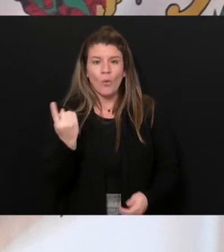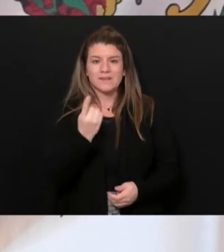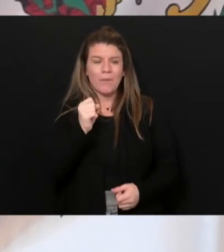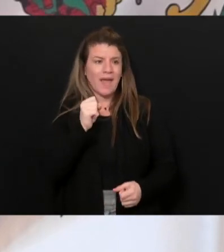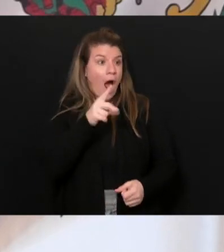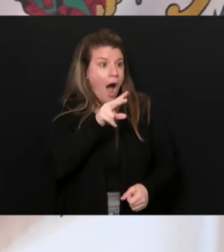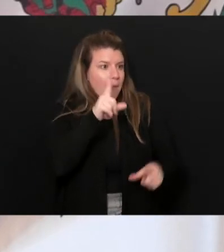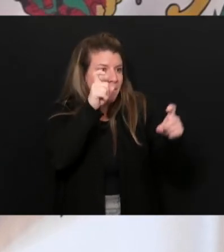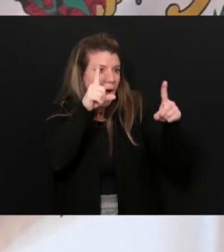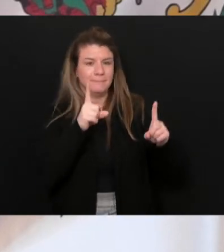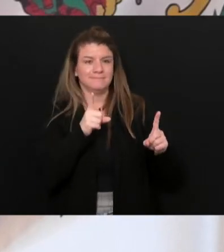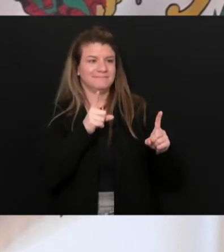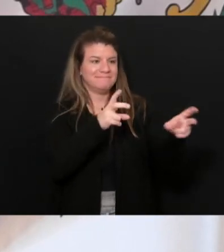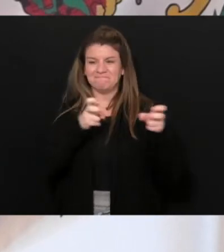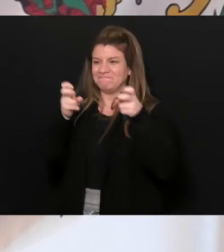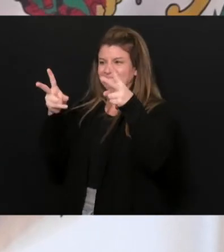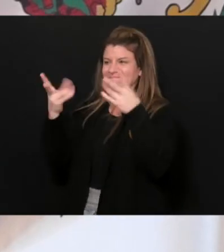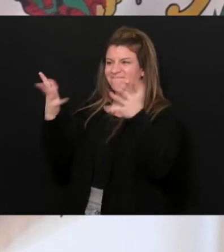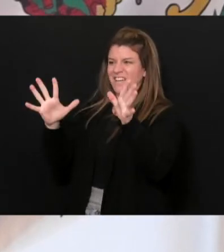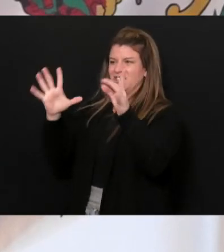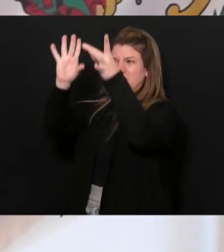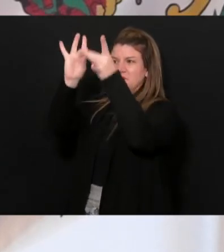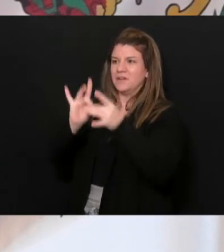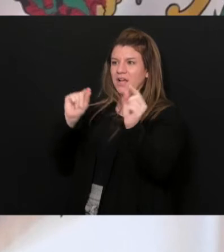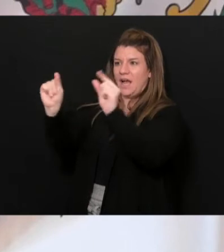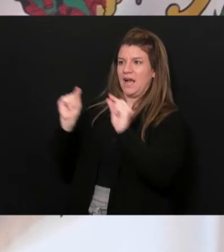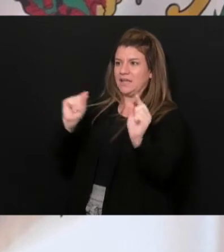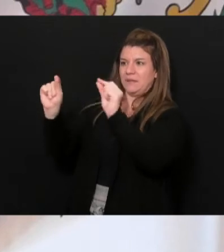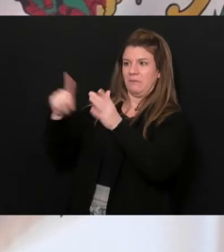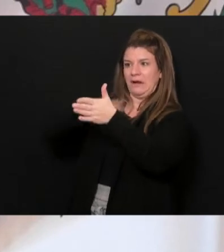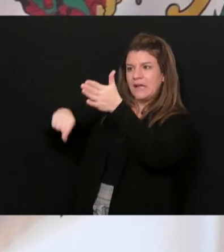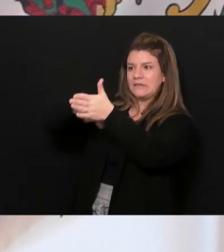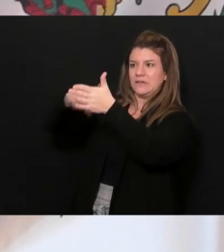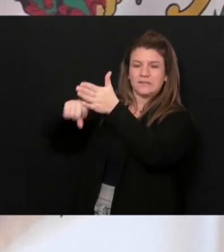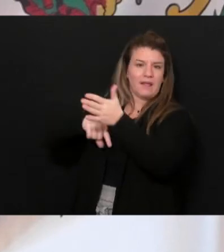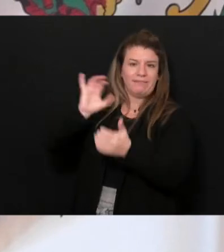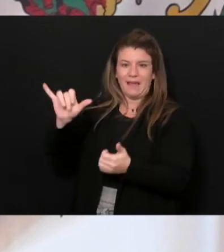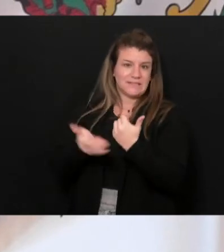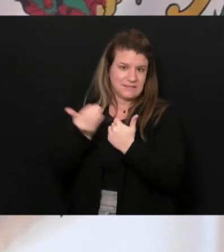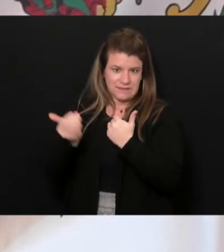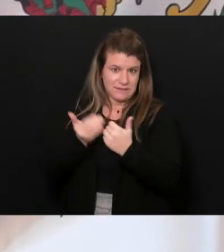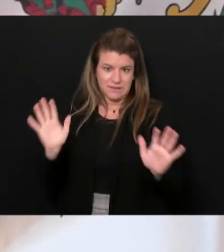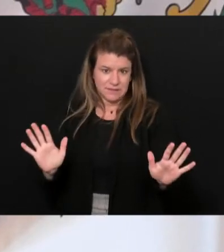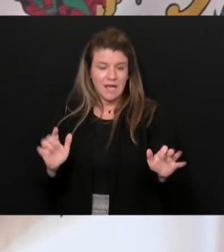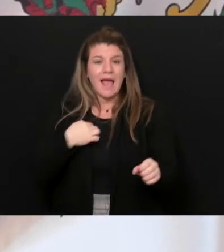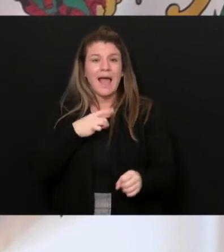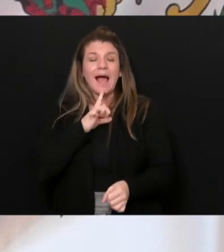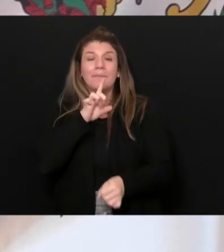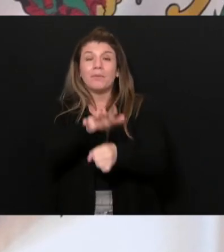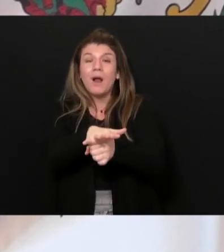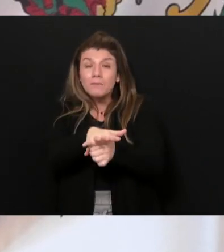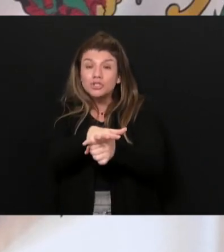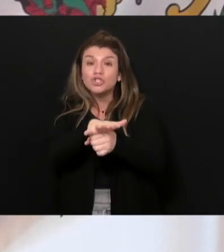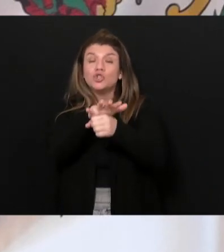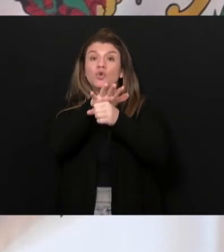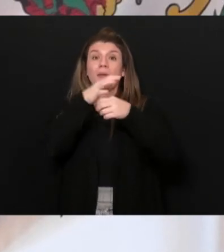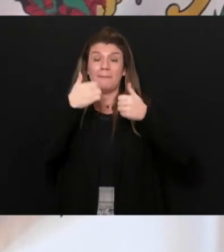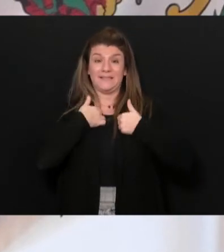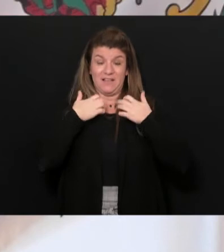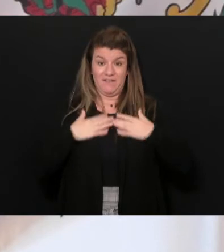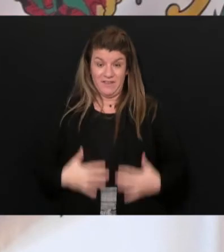photo and then try to trash people about it. I promise you, with all in me, if the Greenbrier is